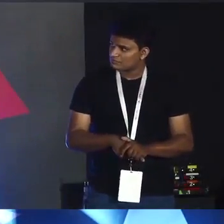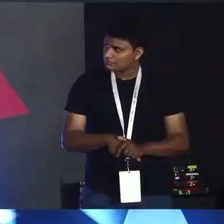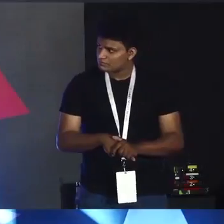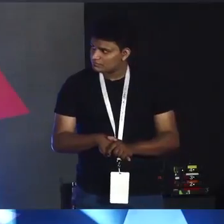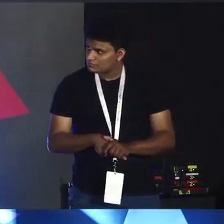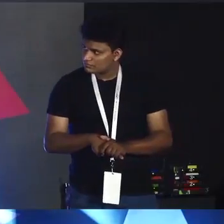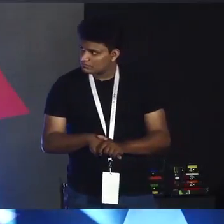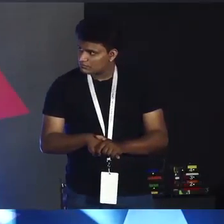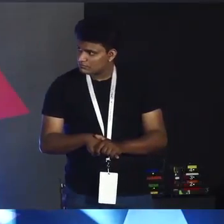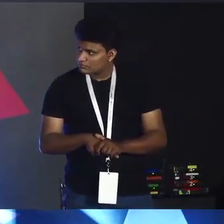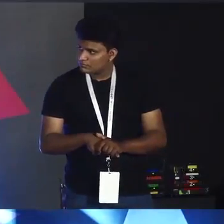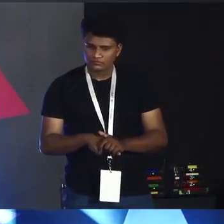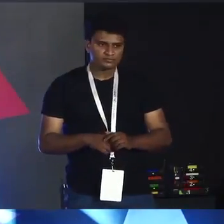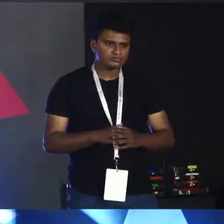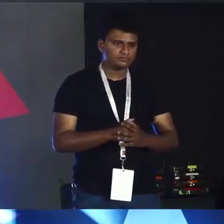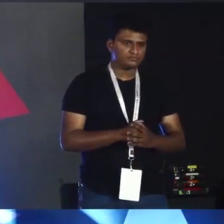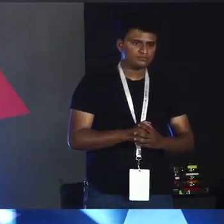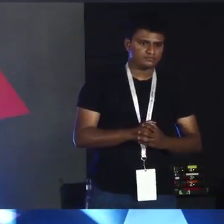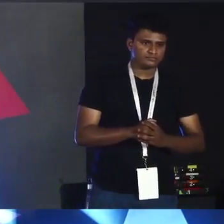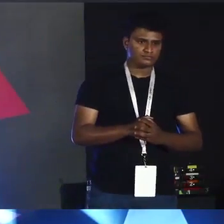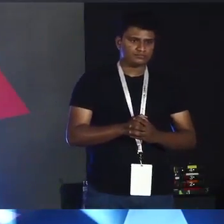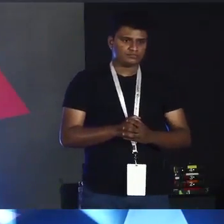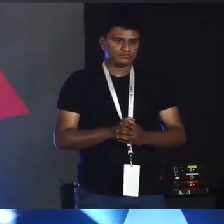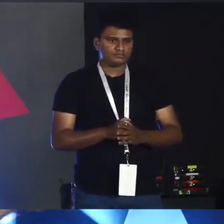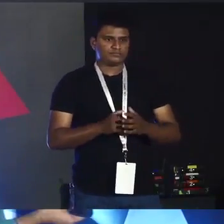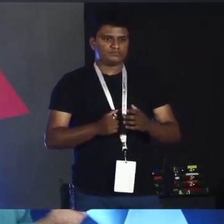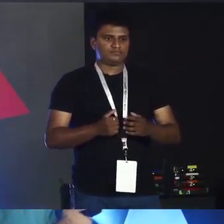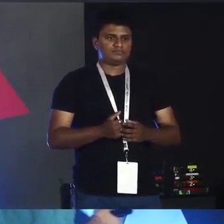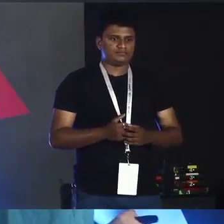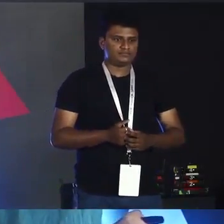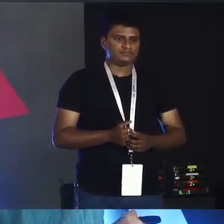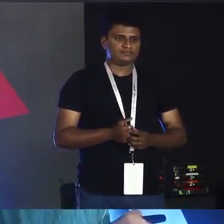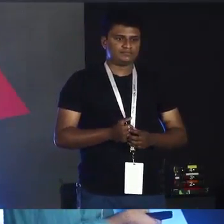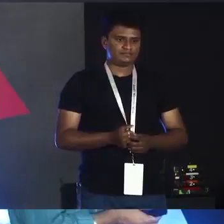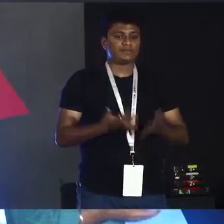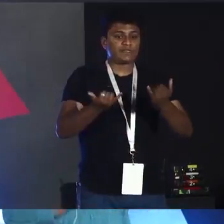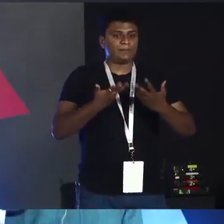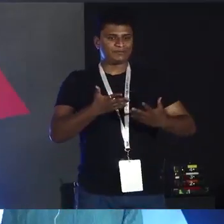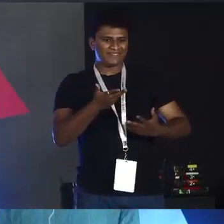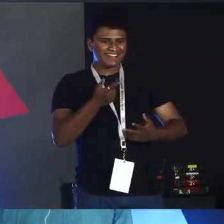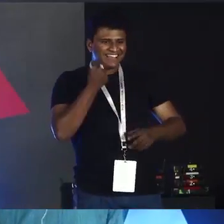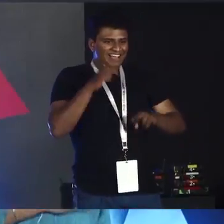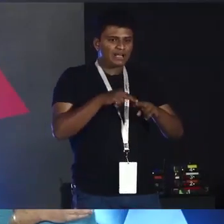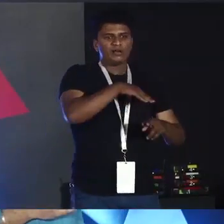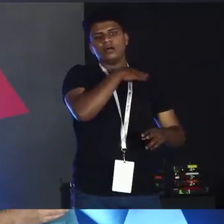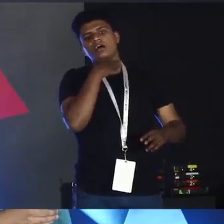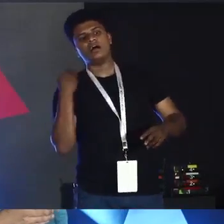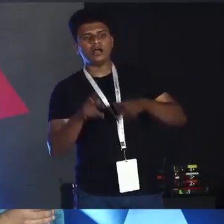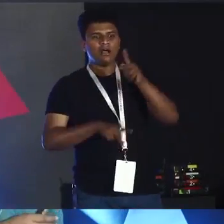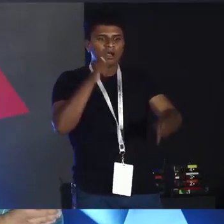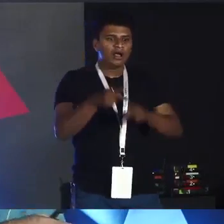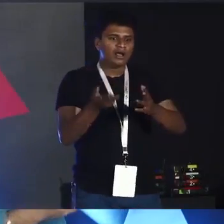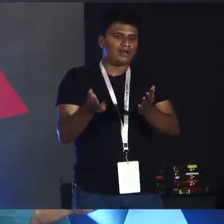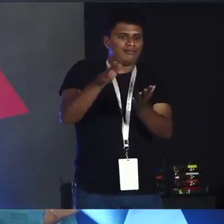who picks up unclaimed, abandoned dead bodies. Strange profession for a new budding journalist, and especially in those ethical days